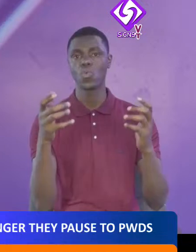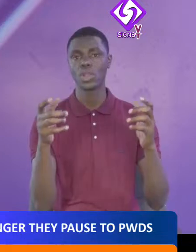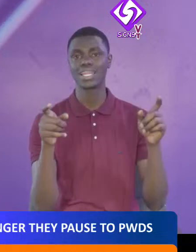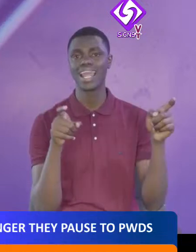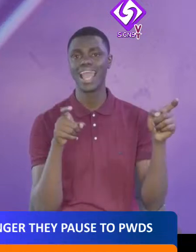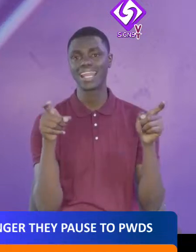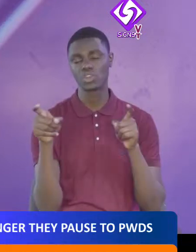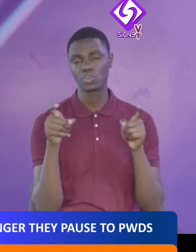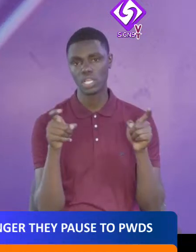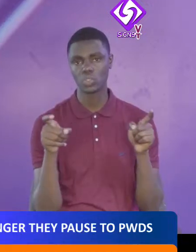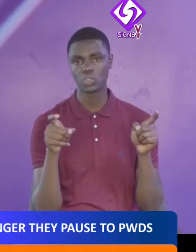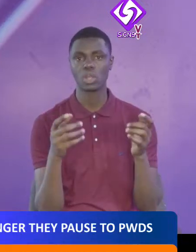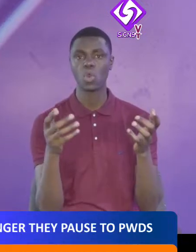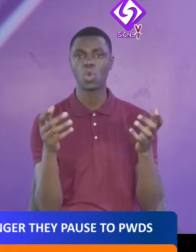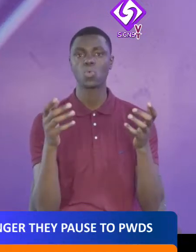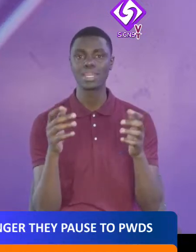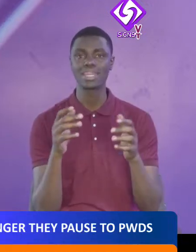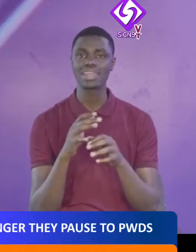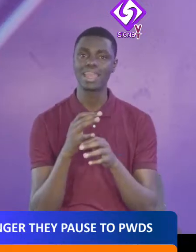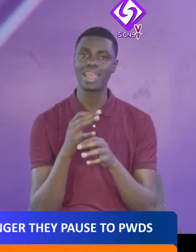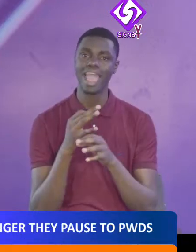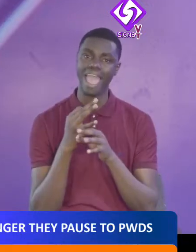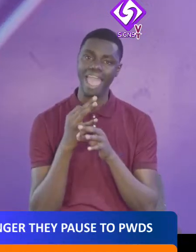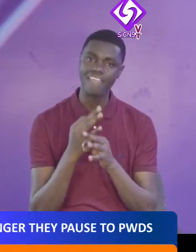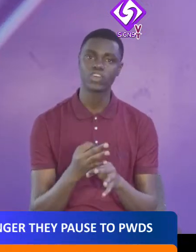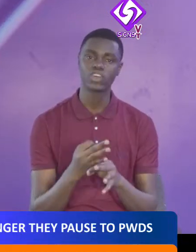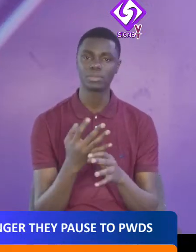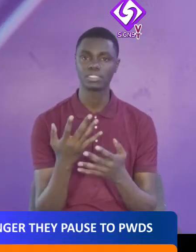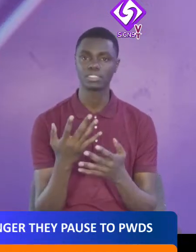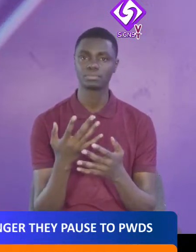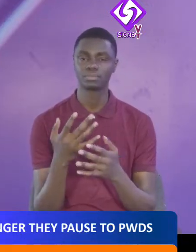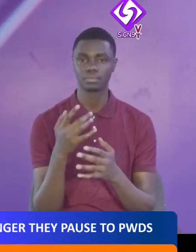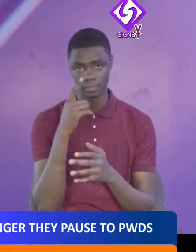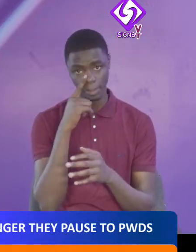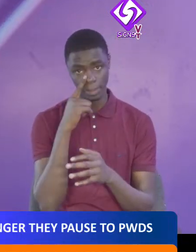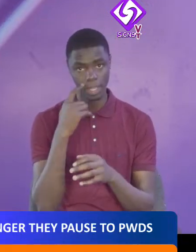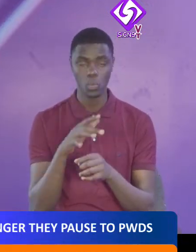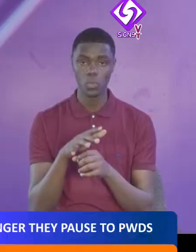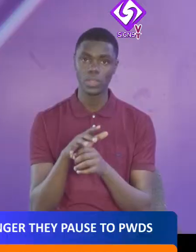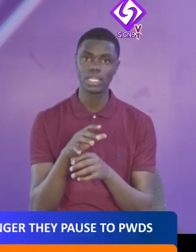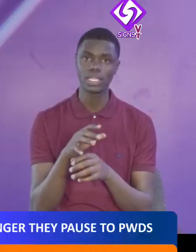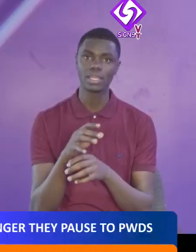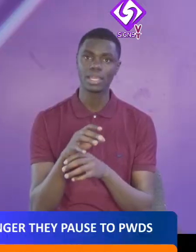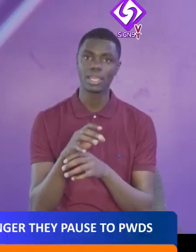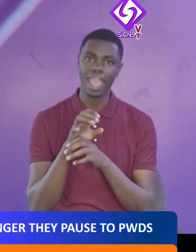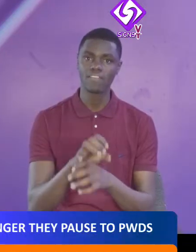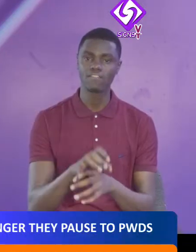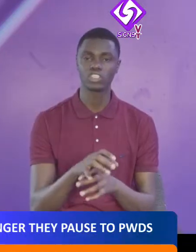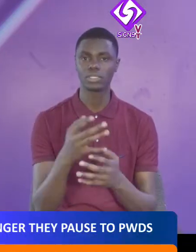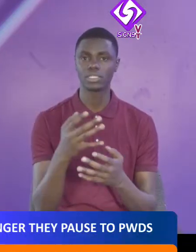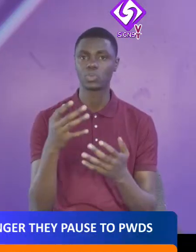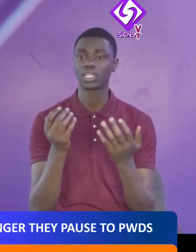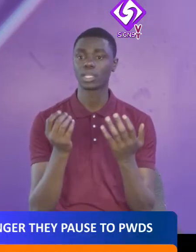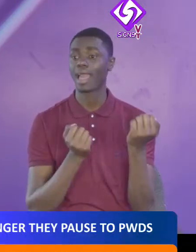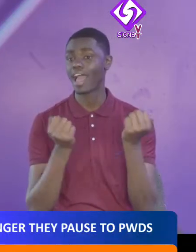need enforcement. The same way when a vehicle is coming through the port, they always look for